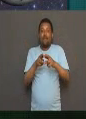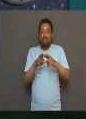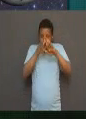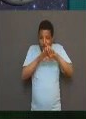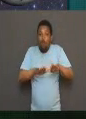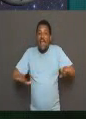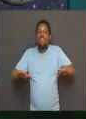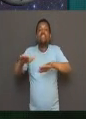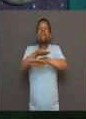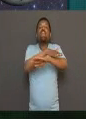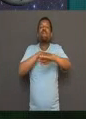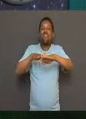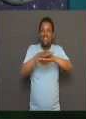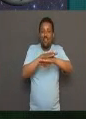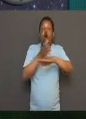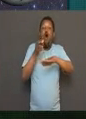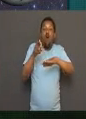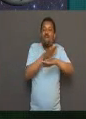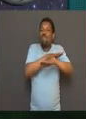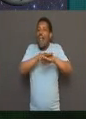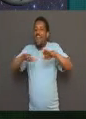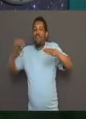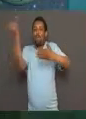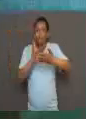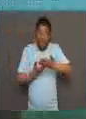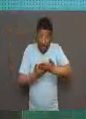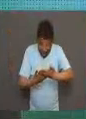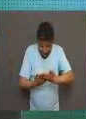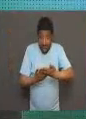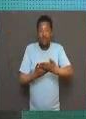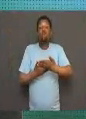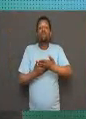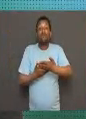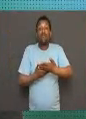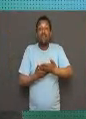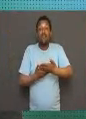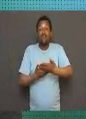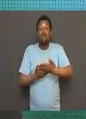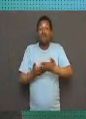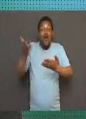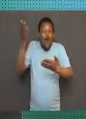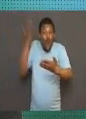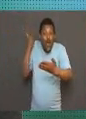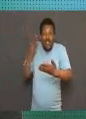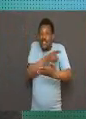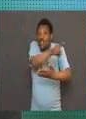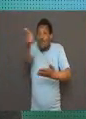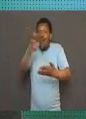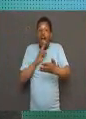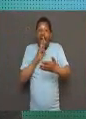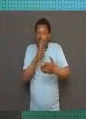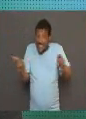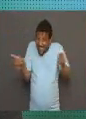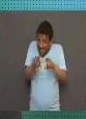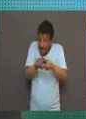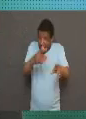surface or a flat map. Was your answer similar to mine?